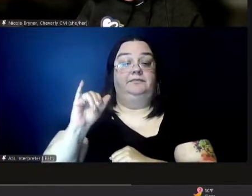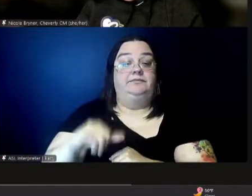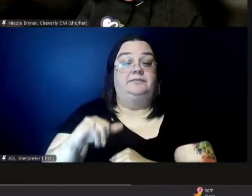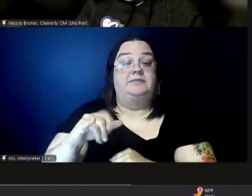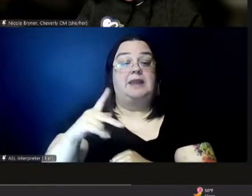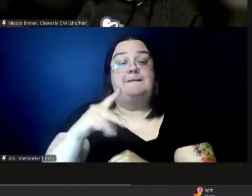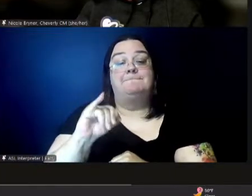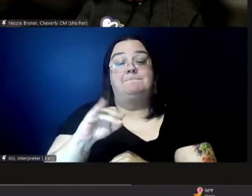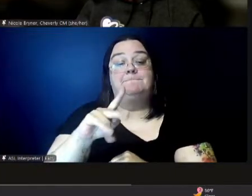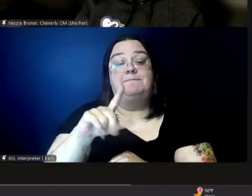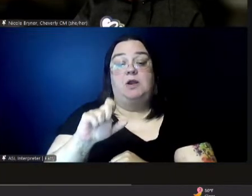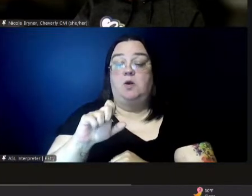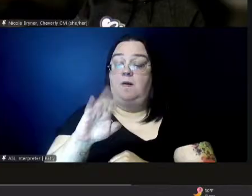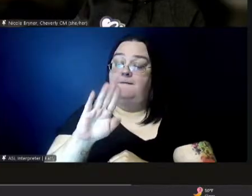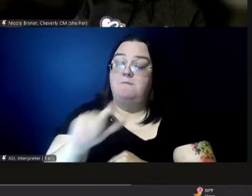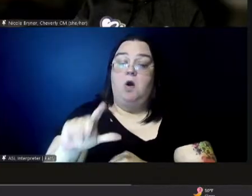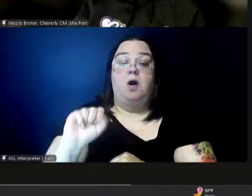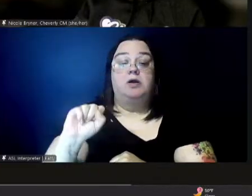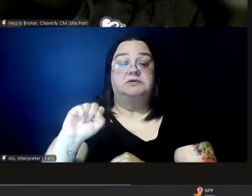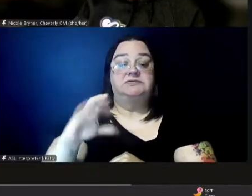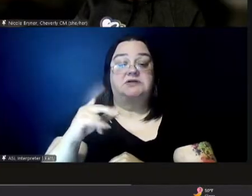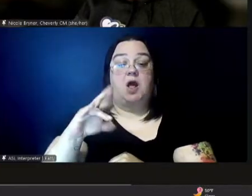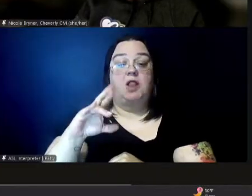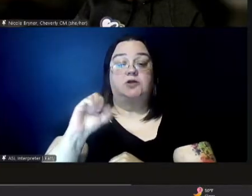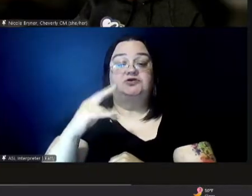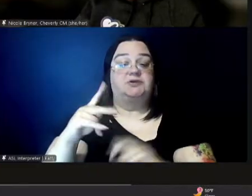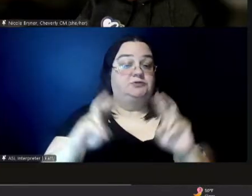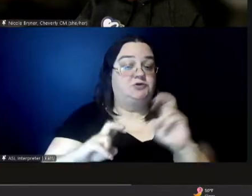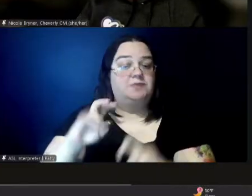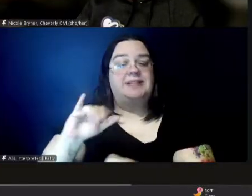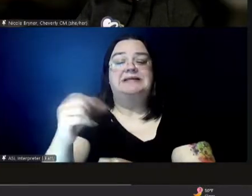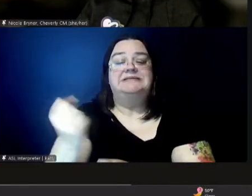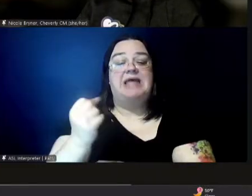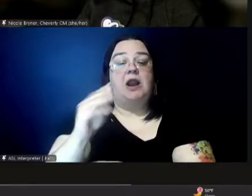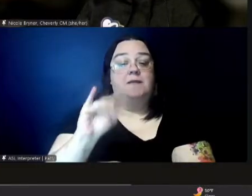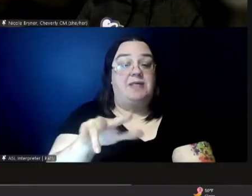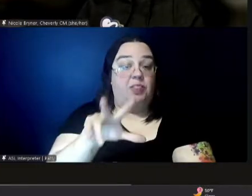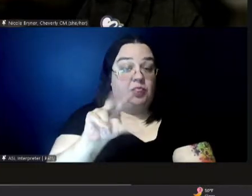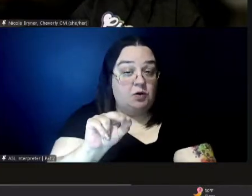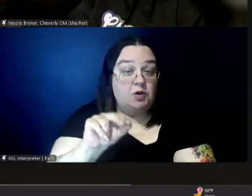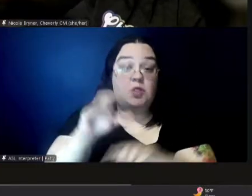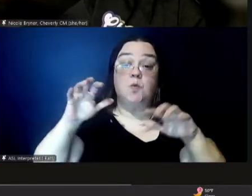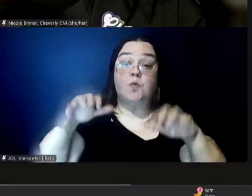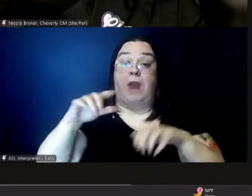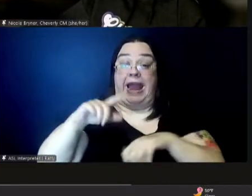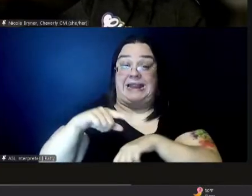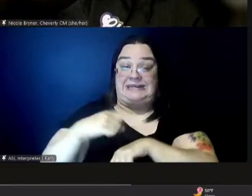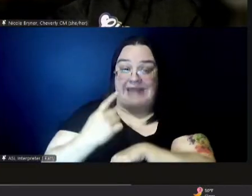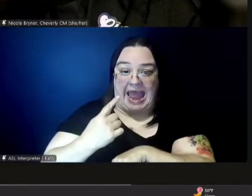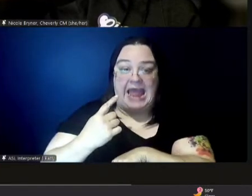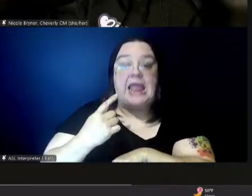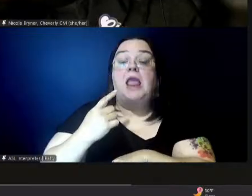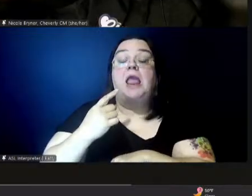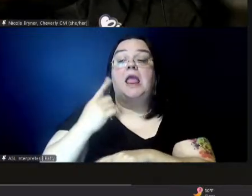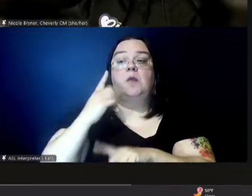will be May 30th, Saturday, May 30th. And the rain date for that is the next day, Sunday, May 31st.